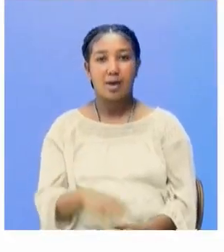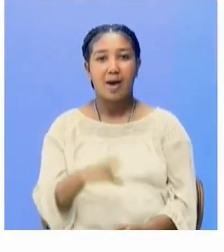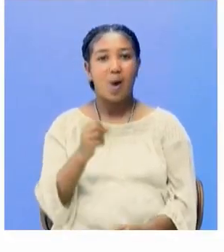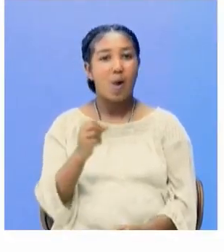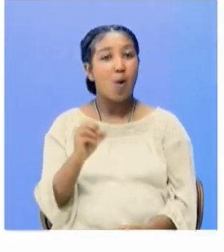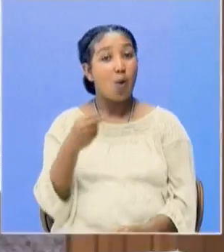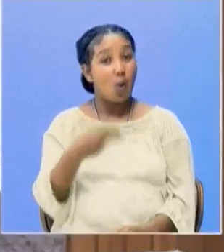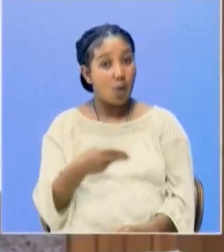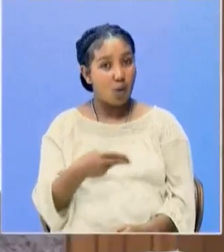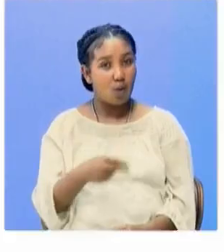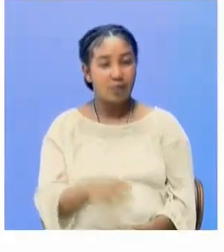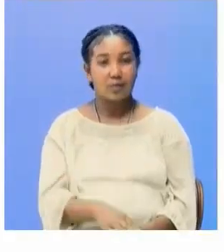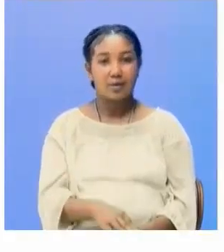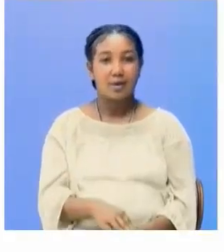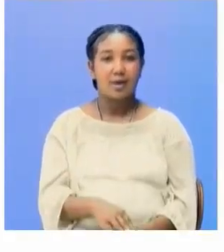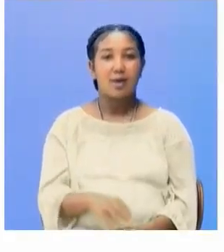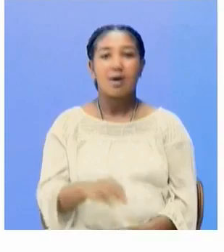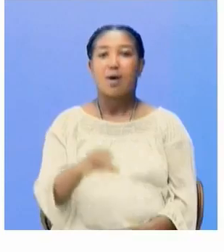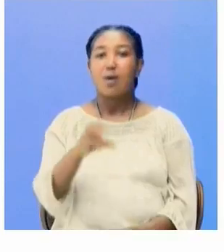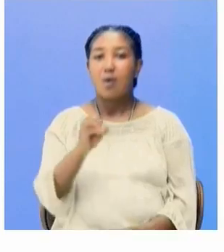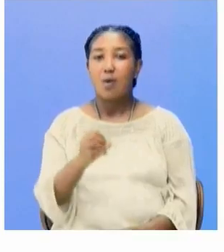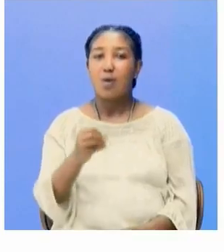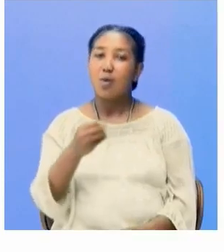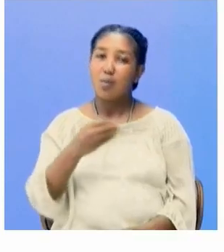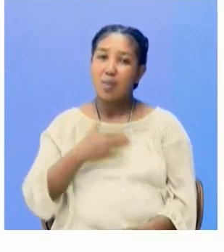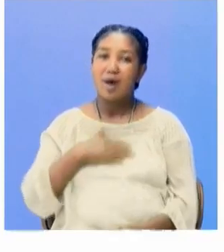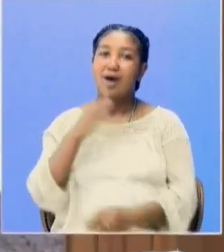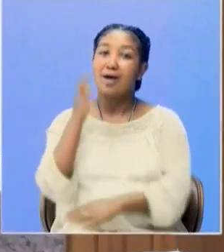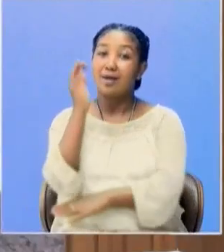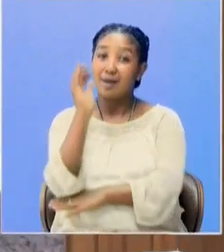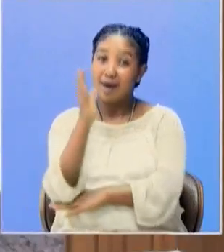Oh. Oh my God.